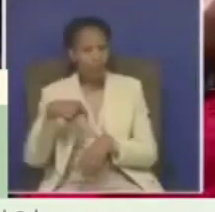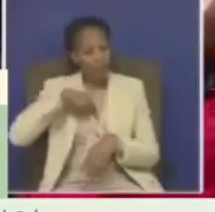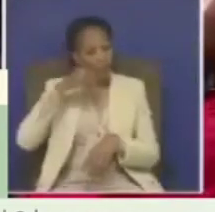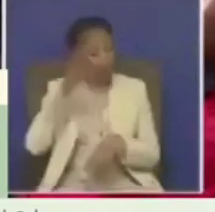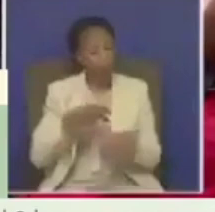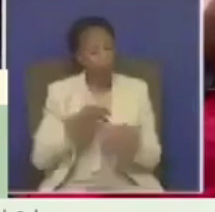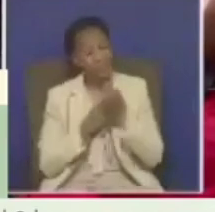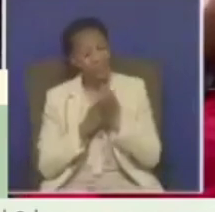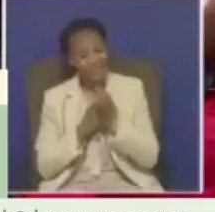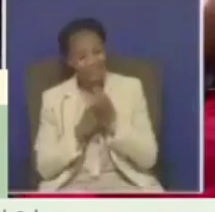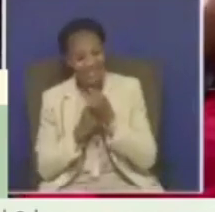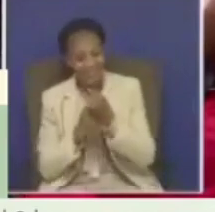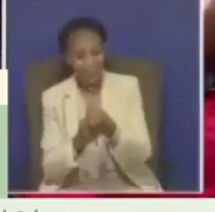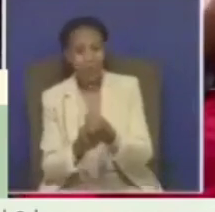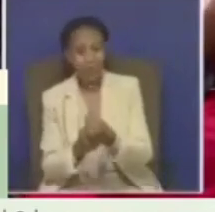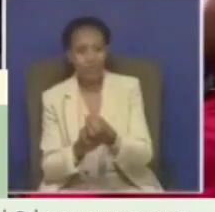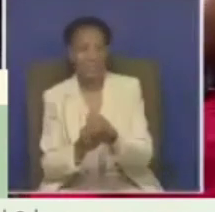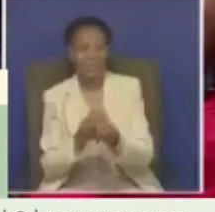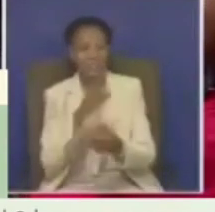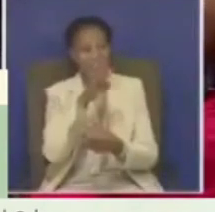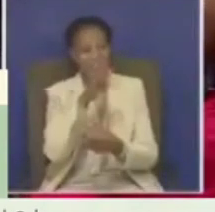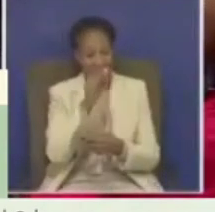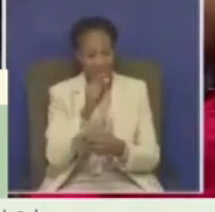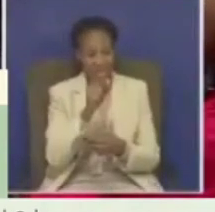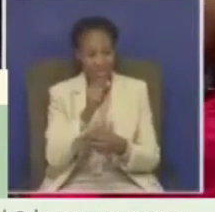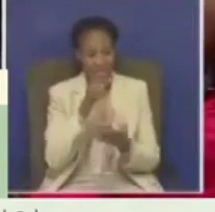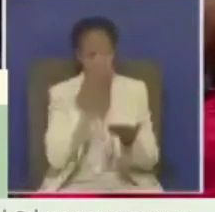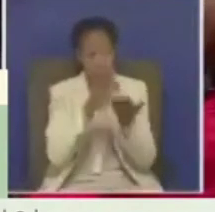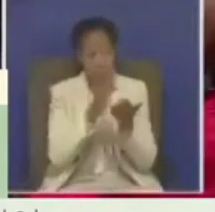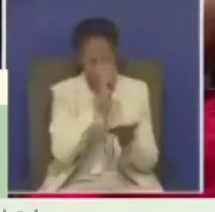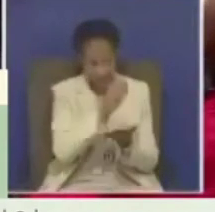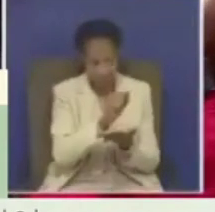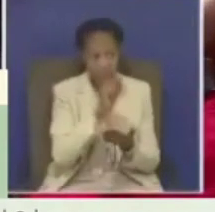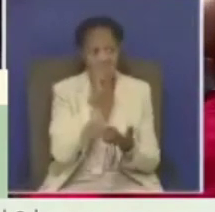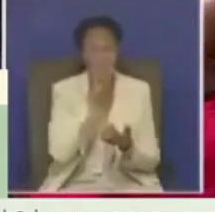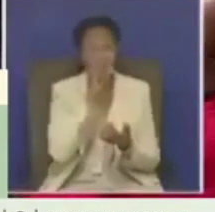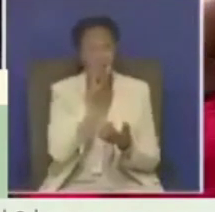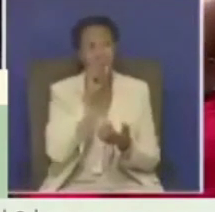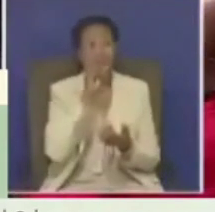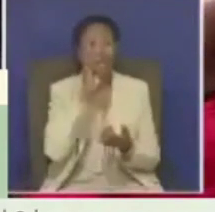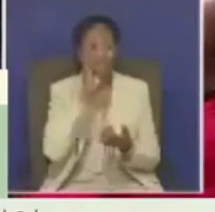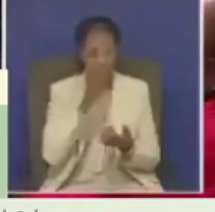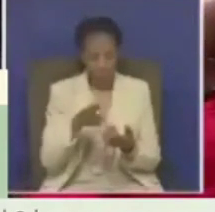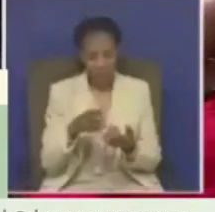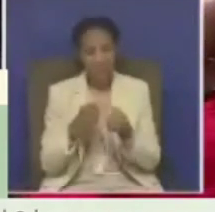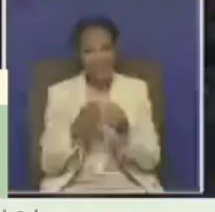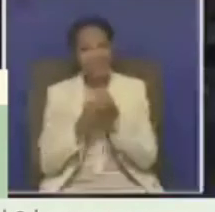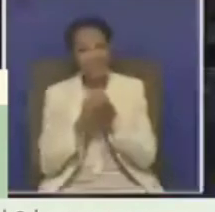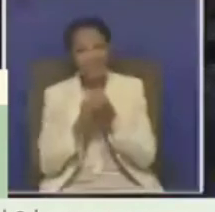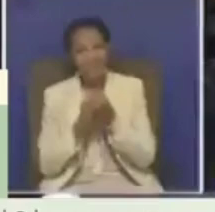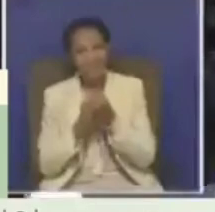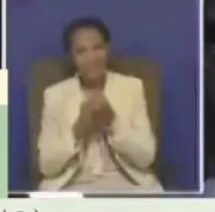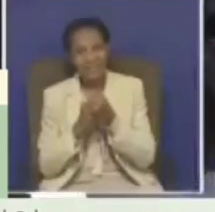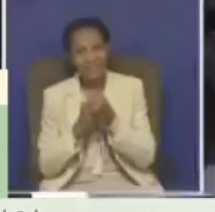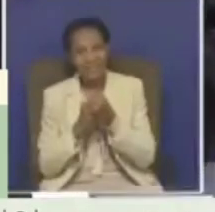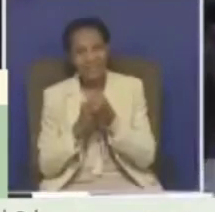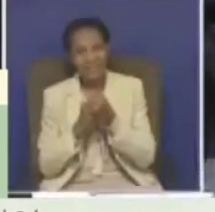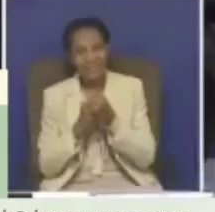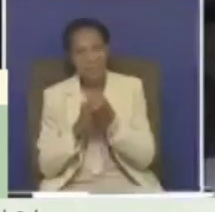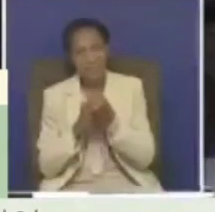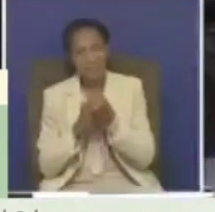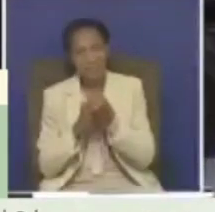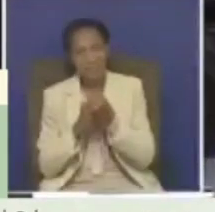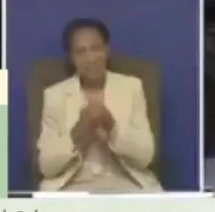support that the amendment that the DA put forth will stand, and we will support that it remains in the committee. Thank